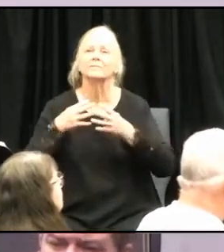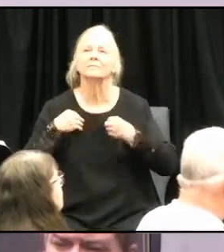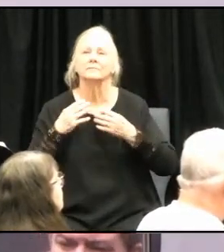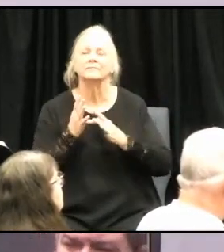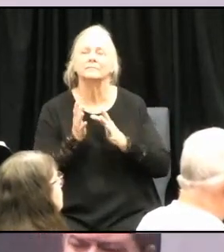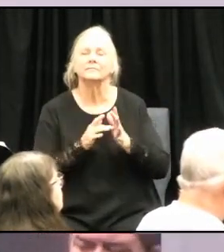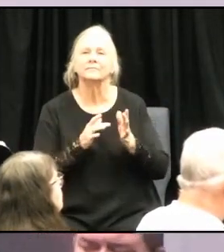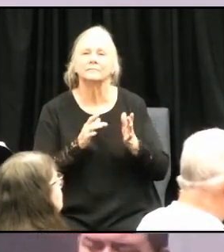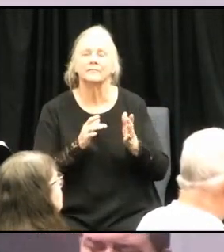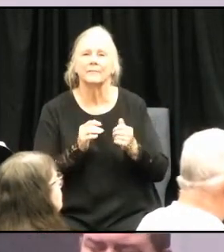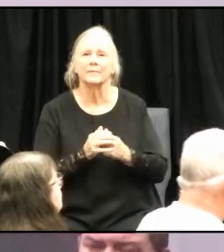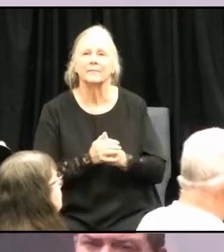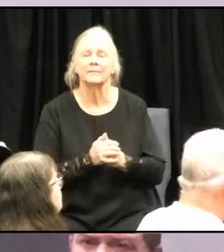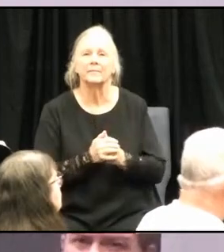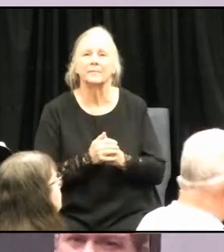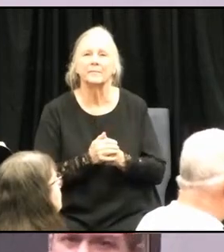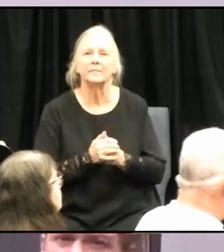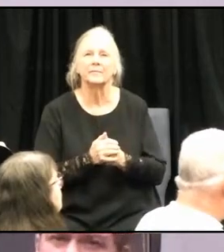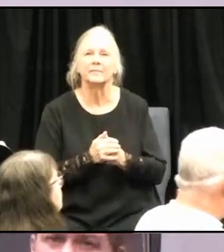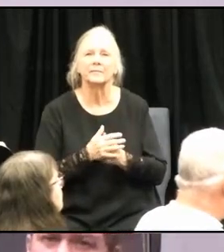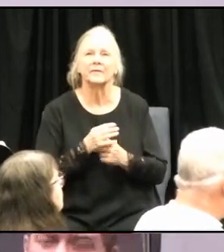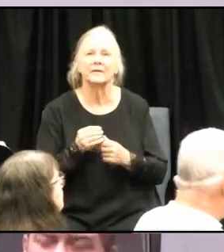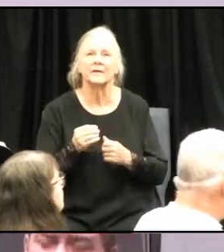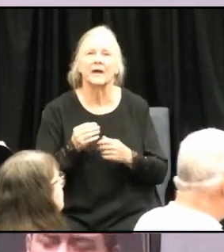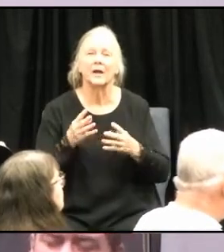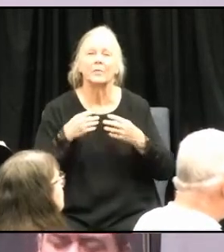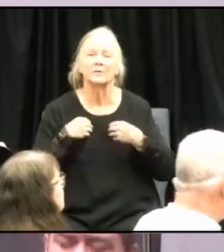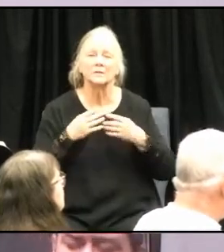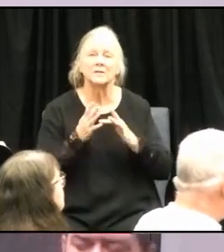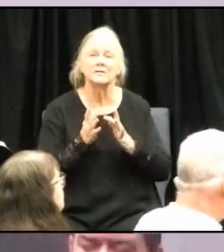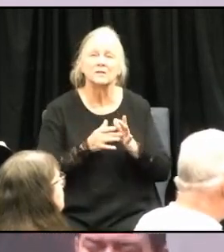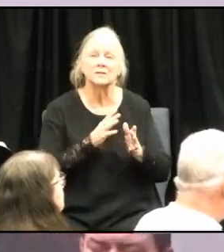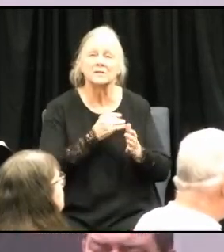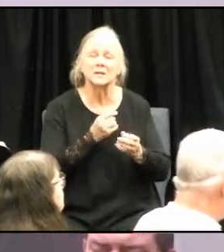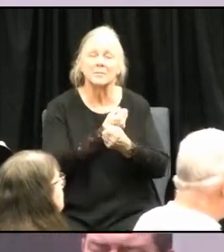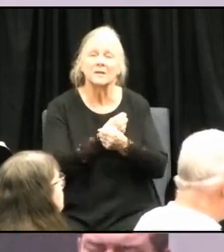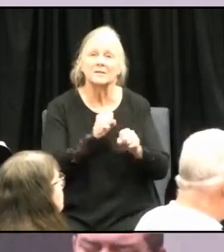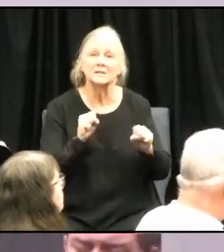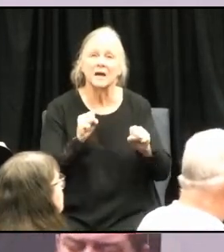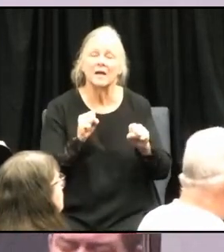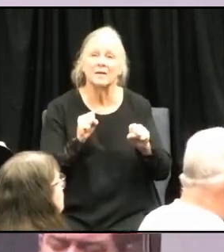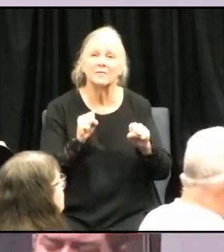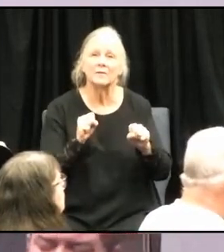all, and receive him and be saved.